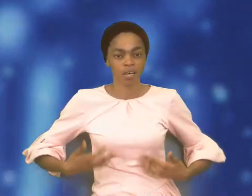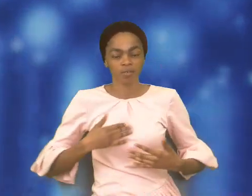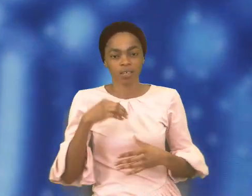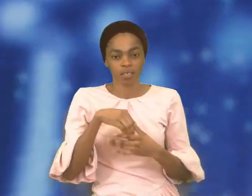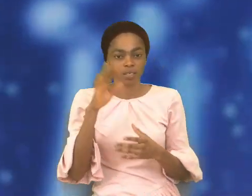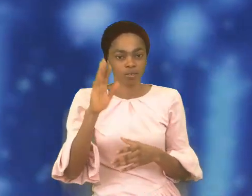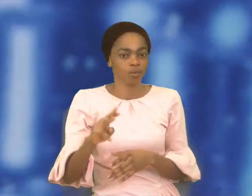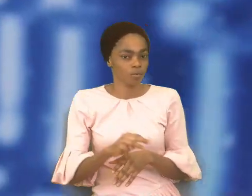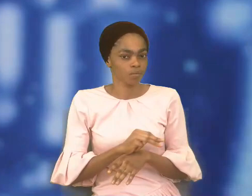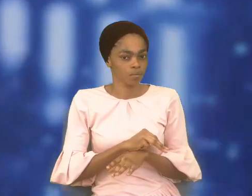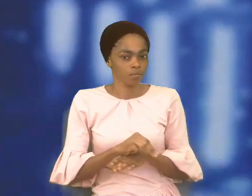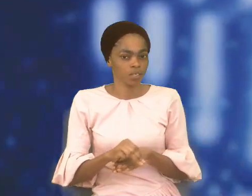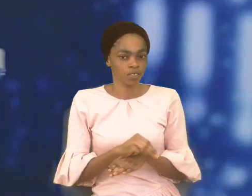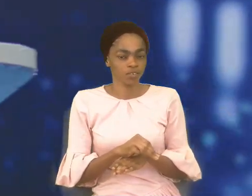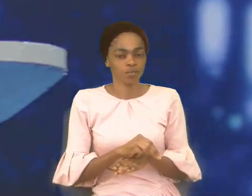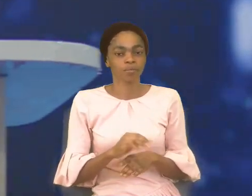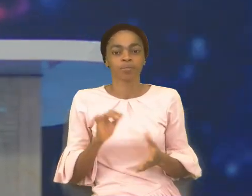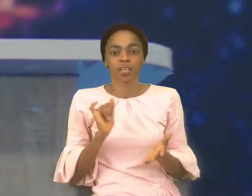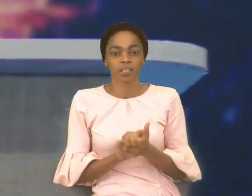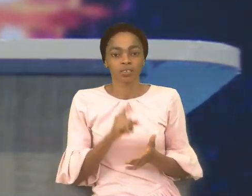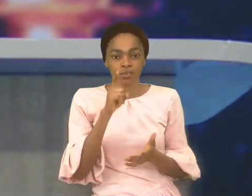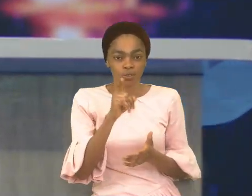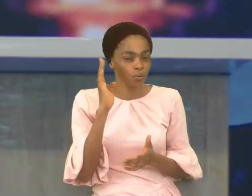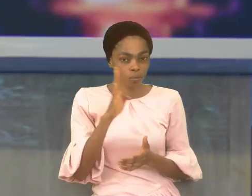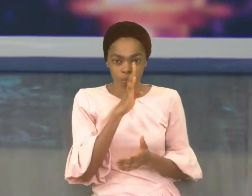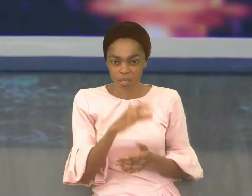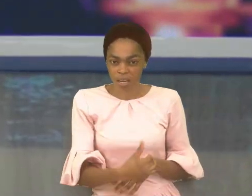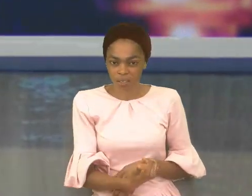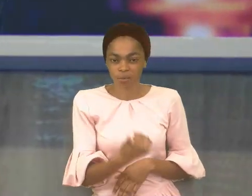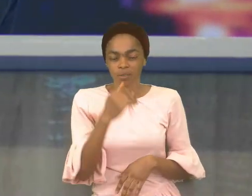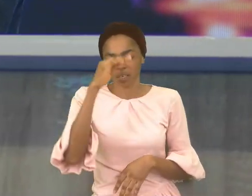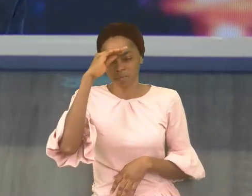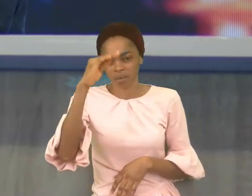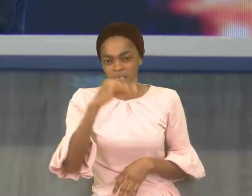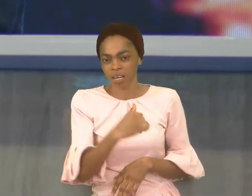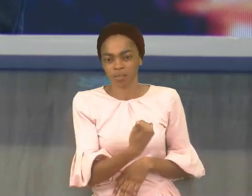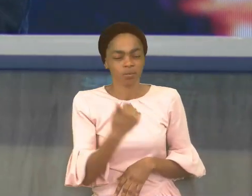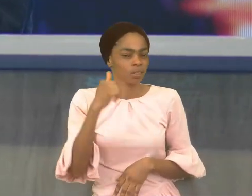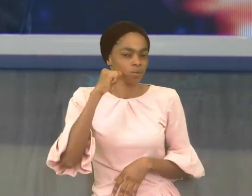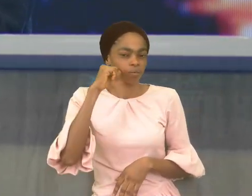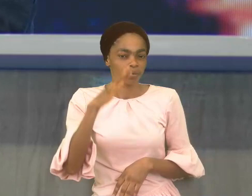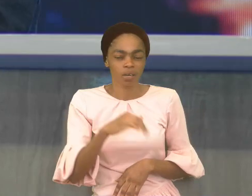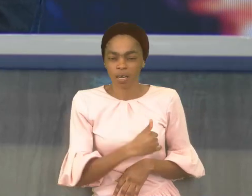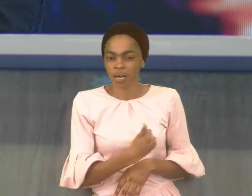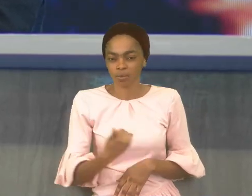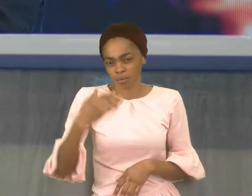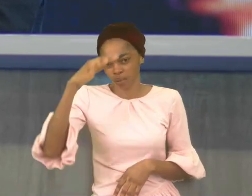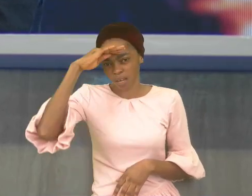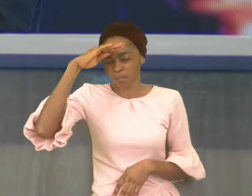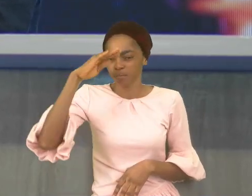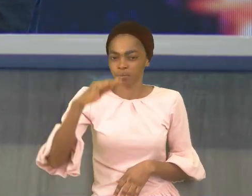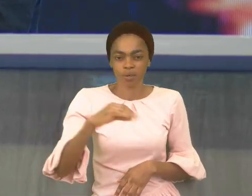man, another woman, another boy, another girl, a Christian that